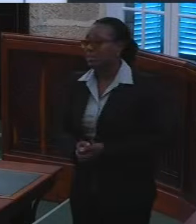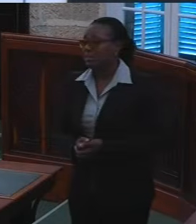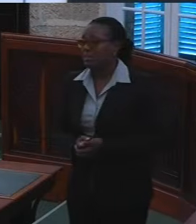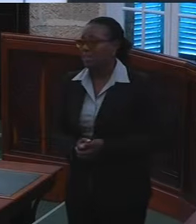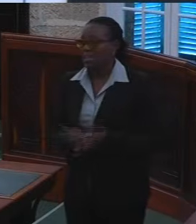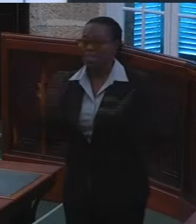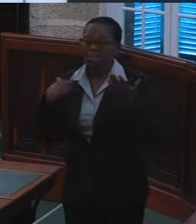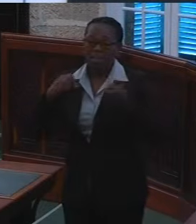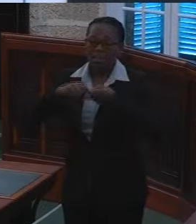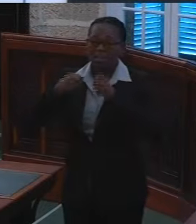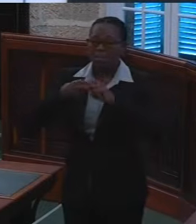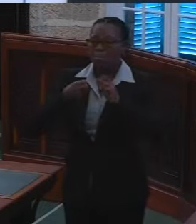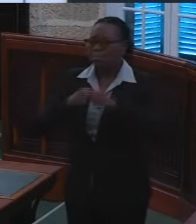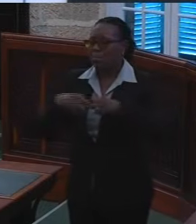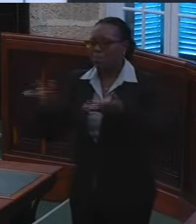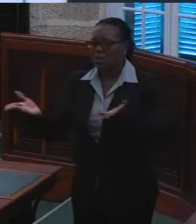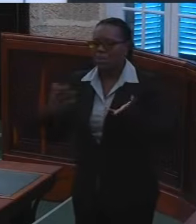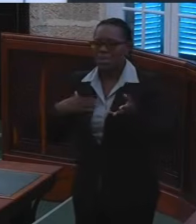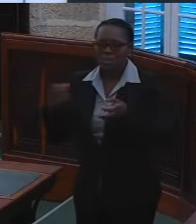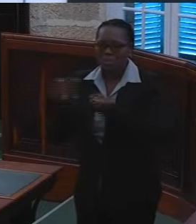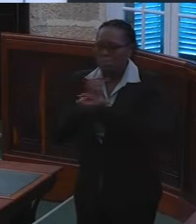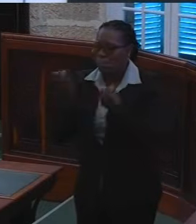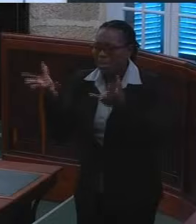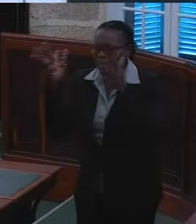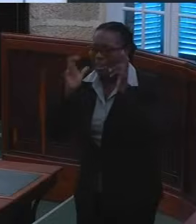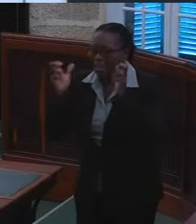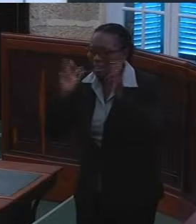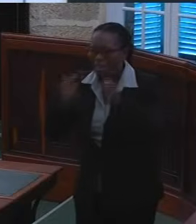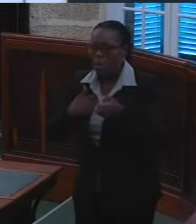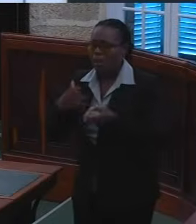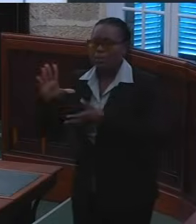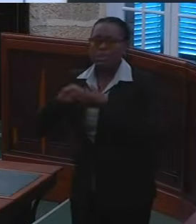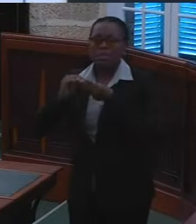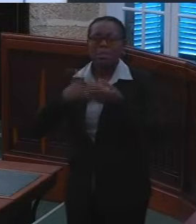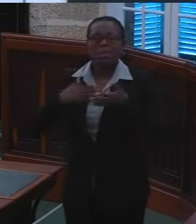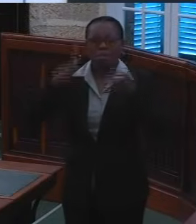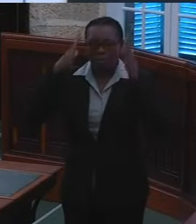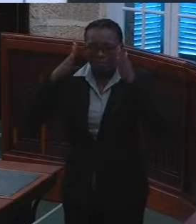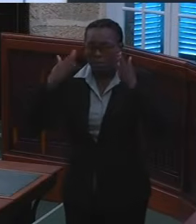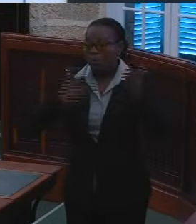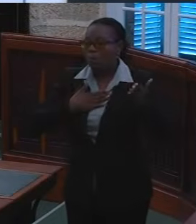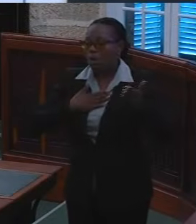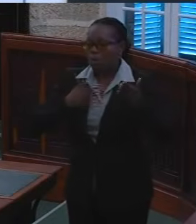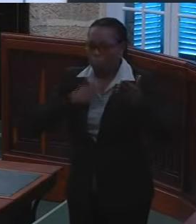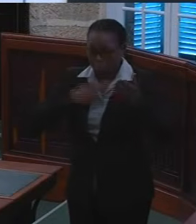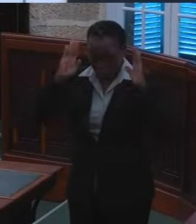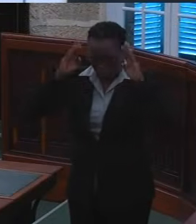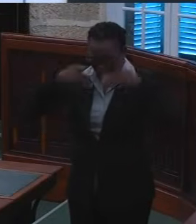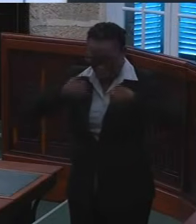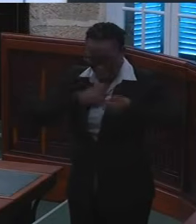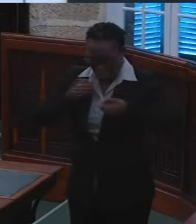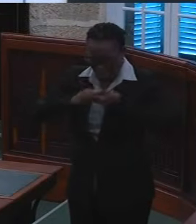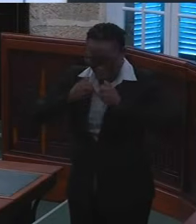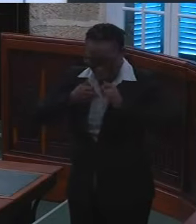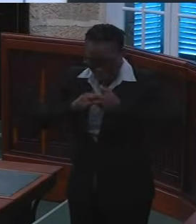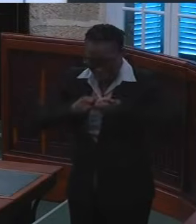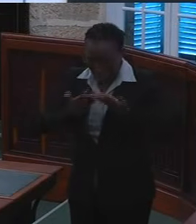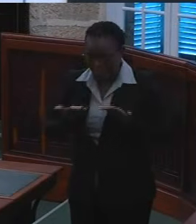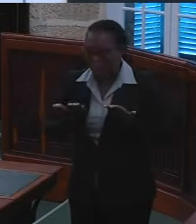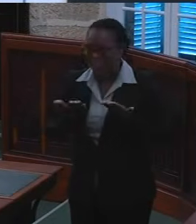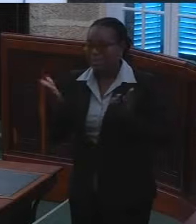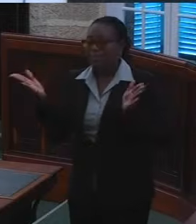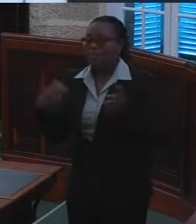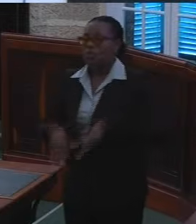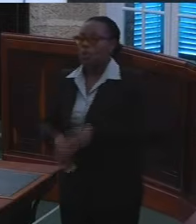their problems. And unless you create opportunities for people to be able to advance, then all you have done, sir, is to leave that person